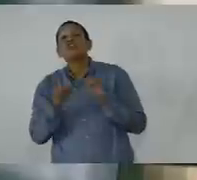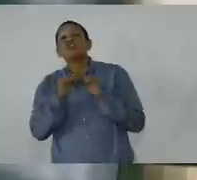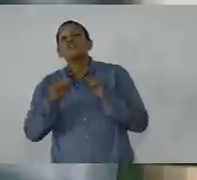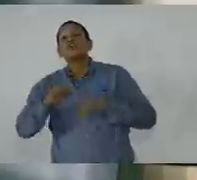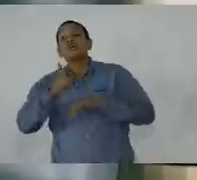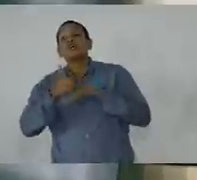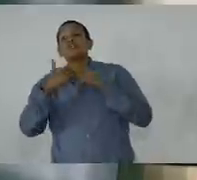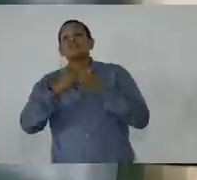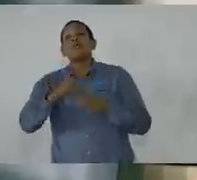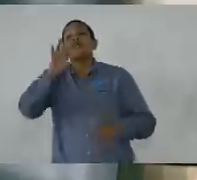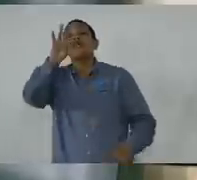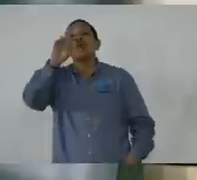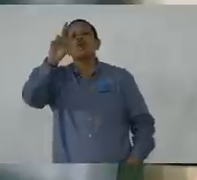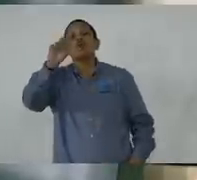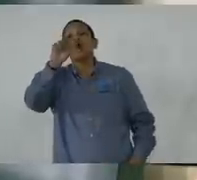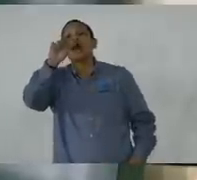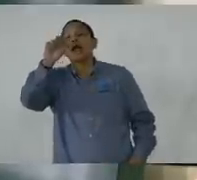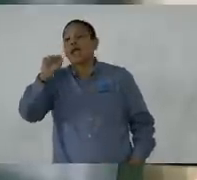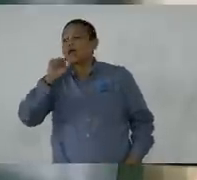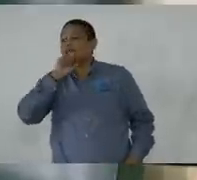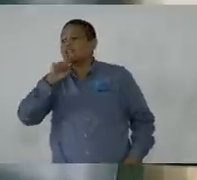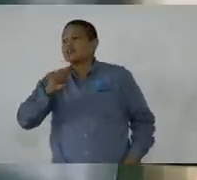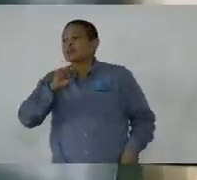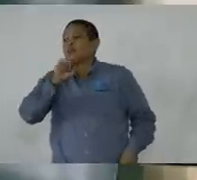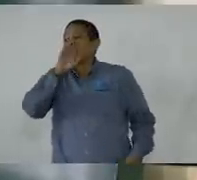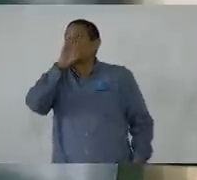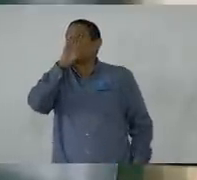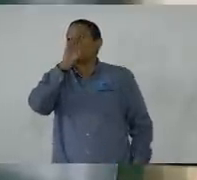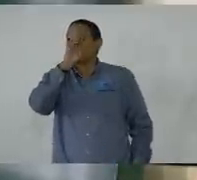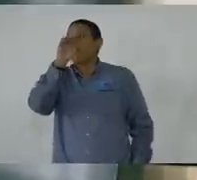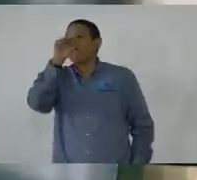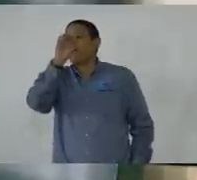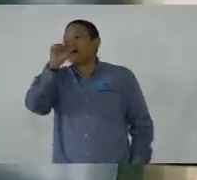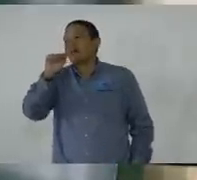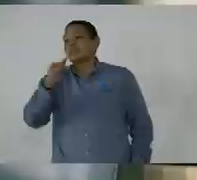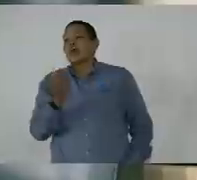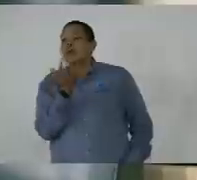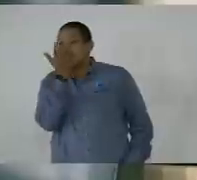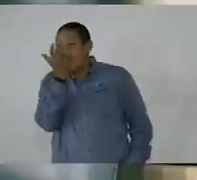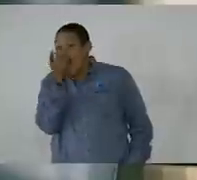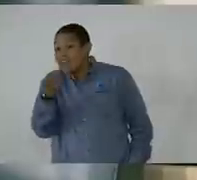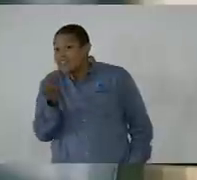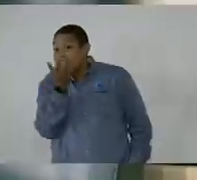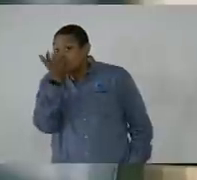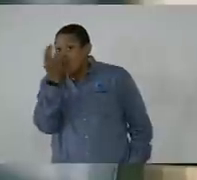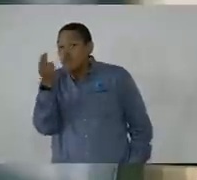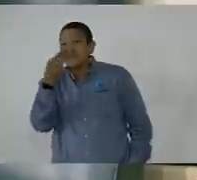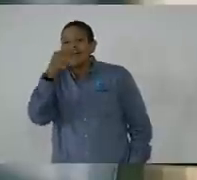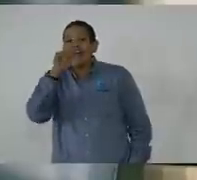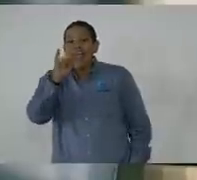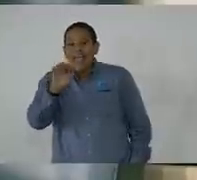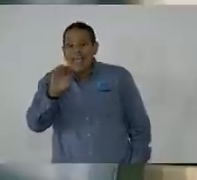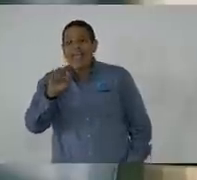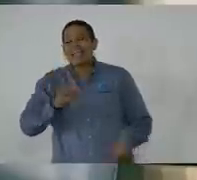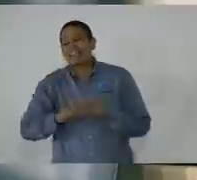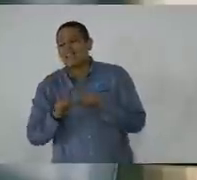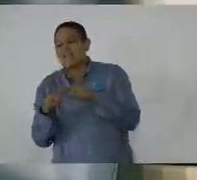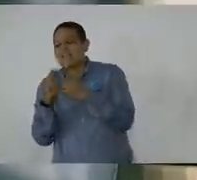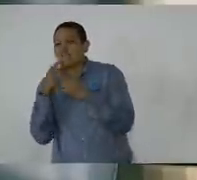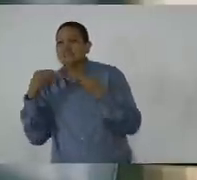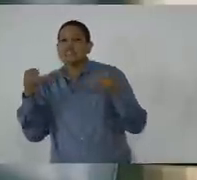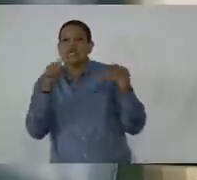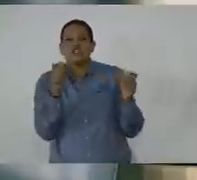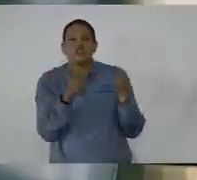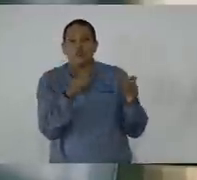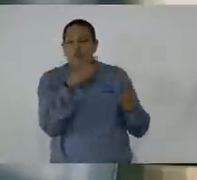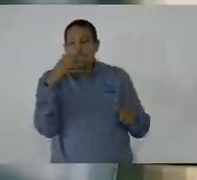established 42 acres of Mombasa grass. This grass will be used to make hay and silage and sell to small farmers